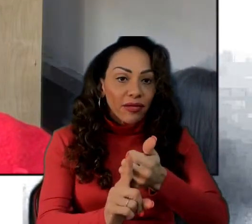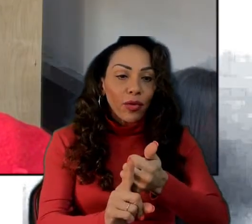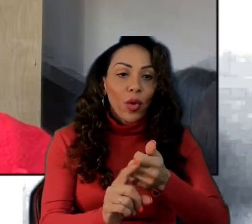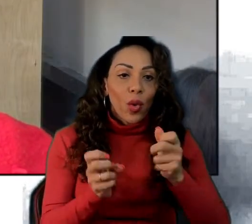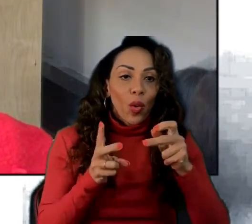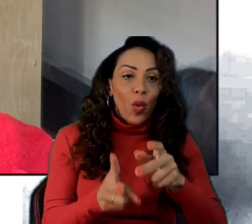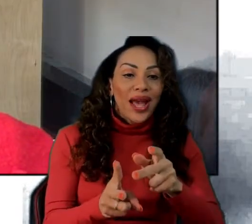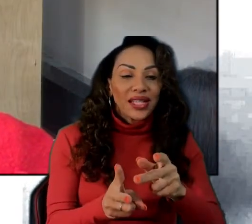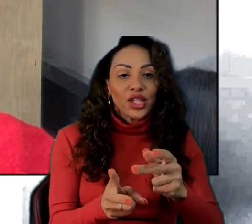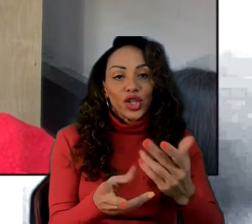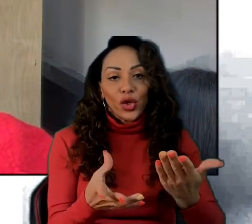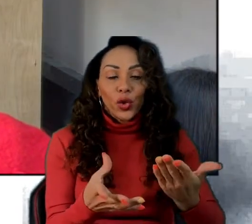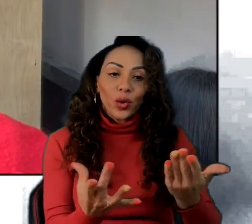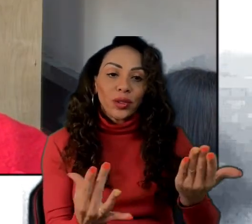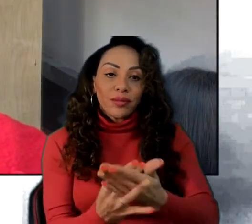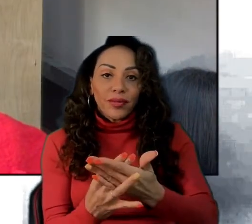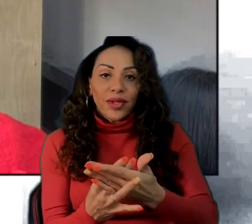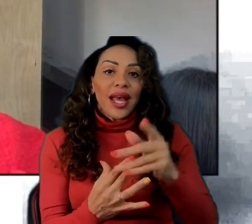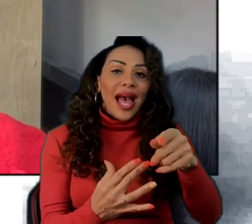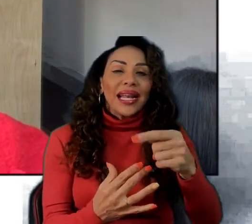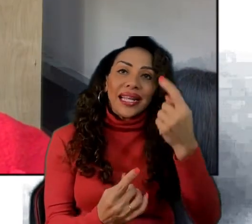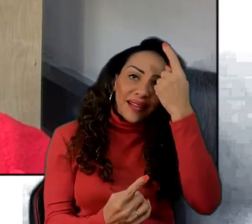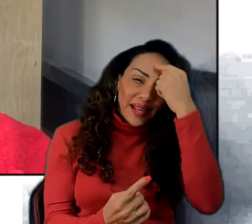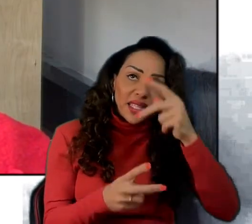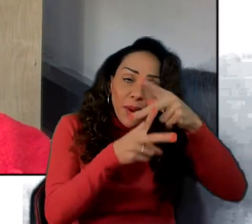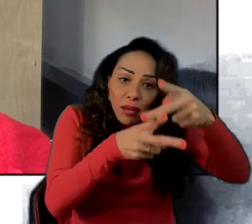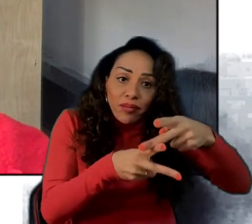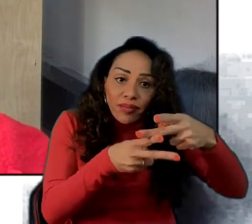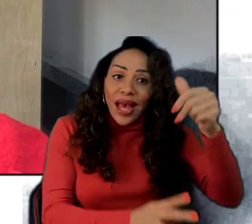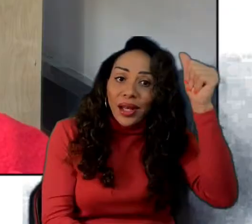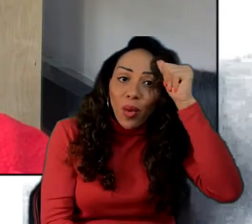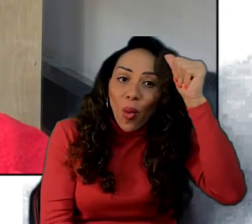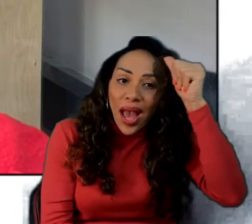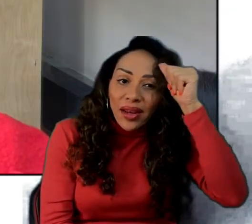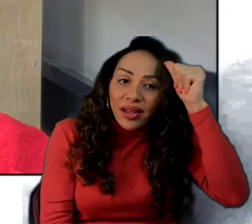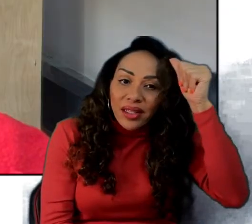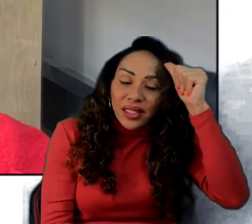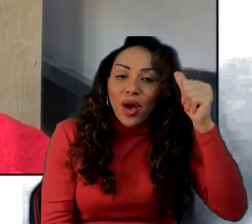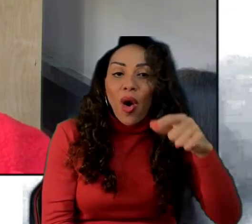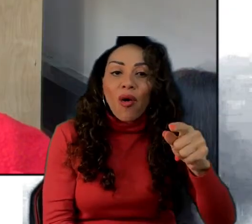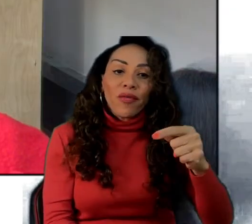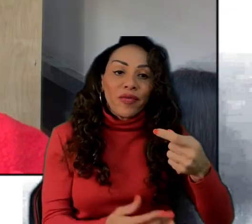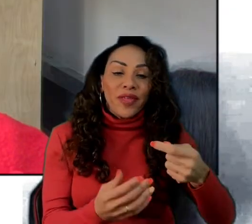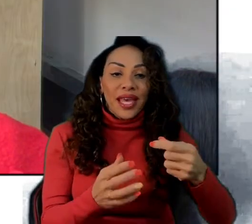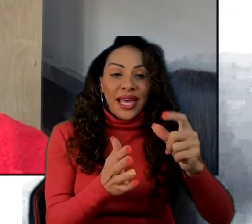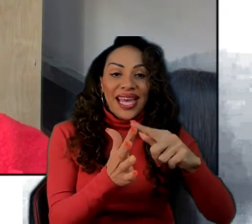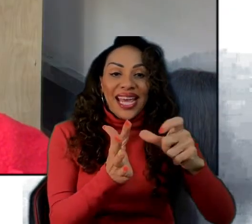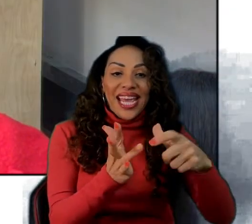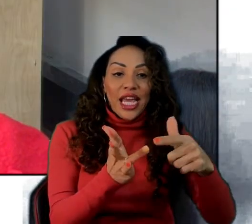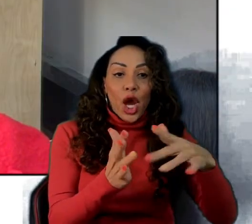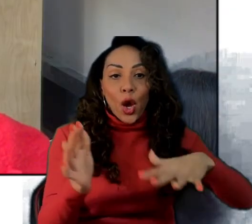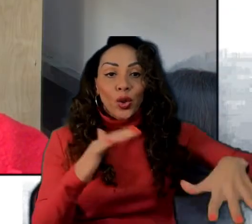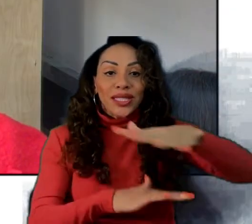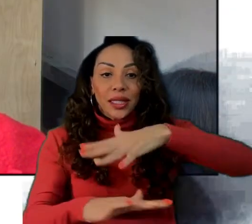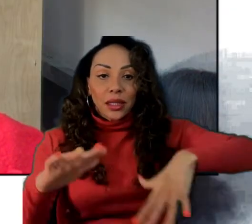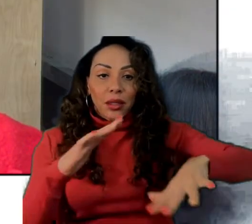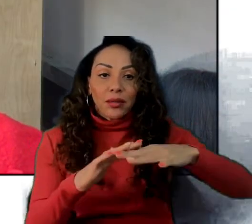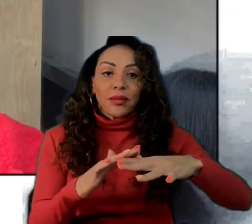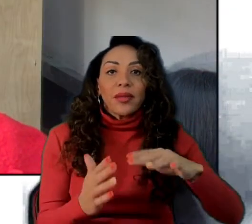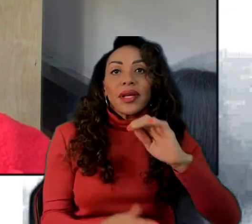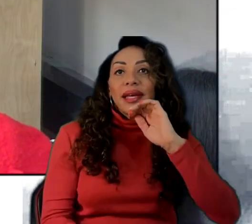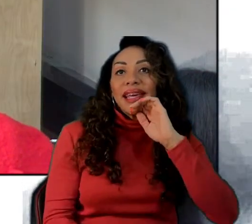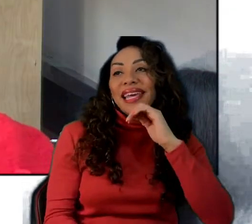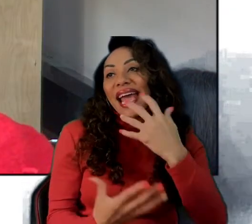environmental stewardship and ecological consciousness. Sounds very fancy. Today he's going to talk about their recent work, Phycologica,